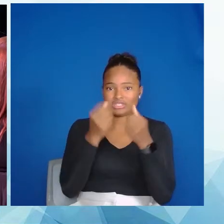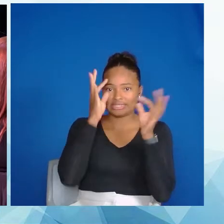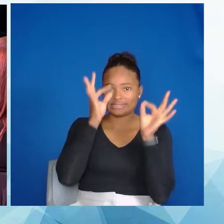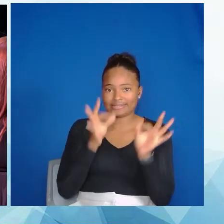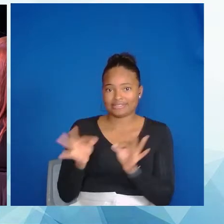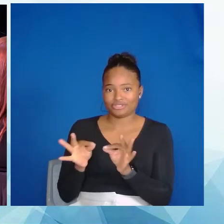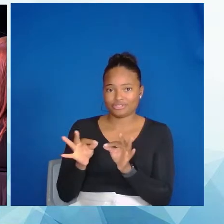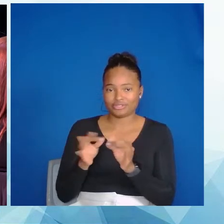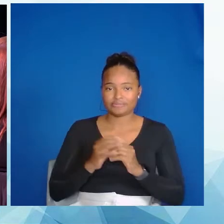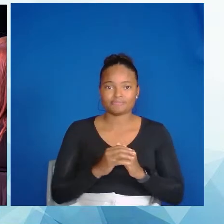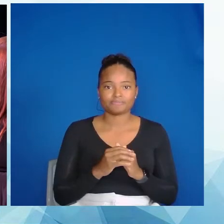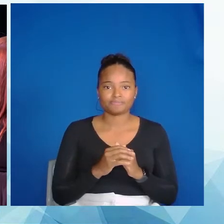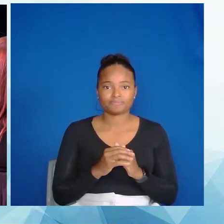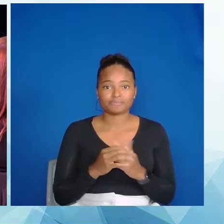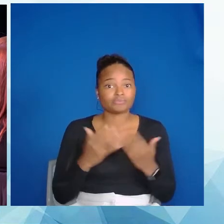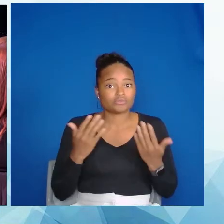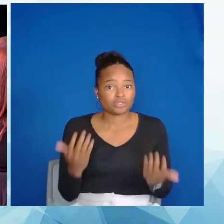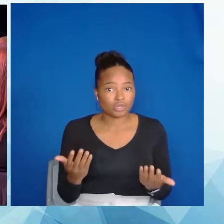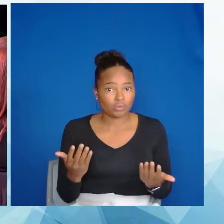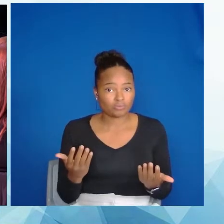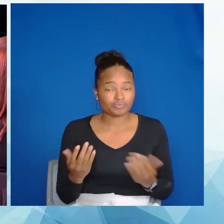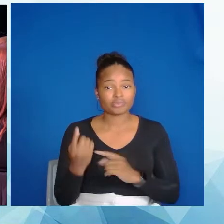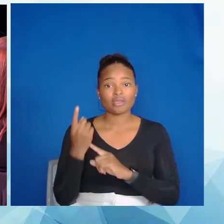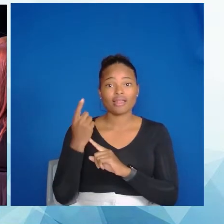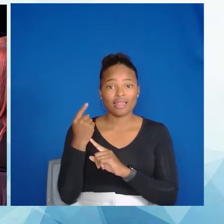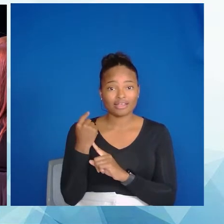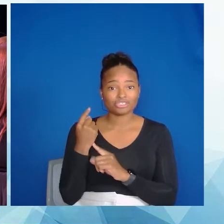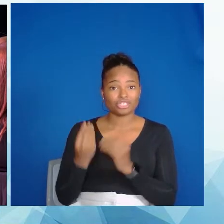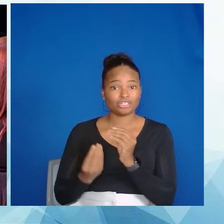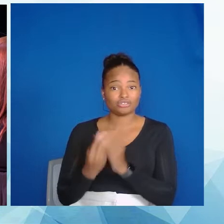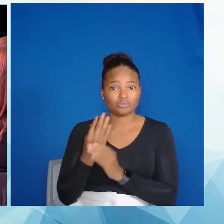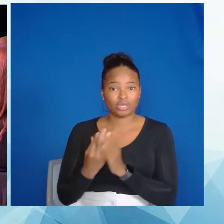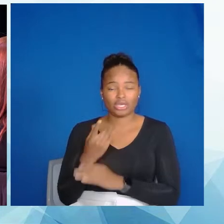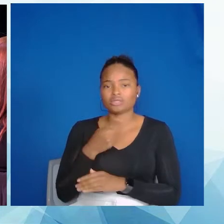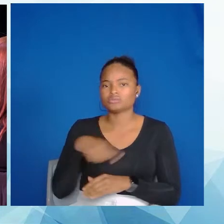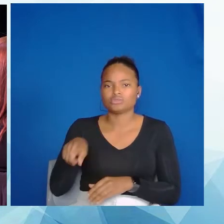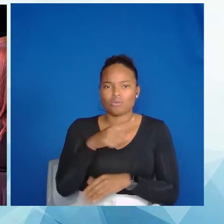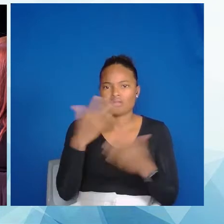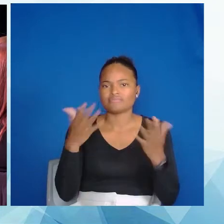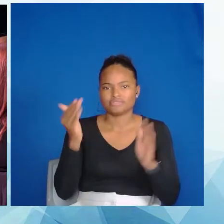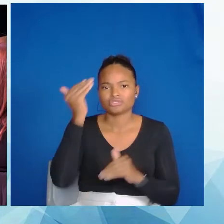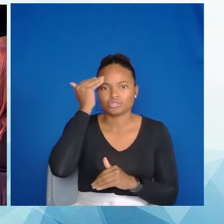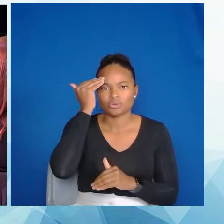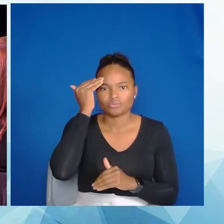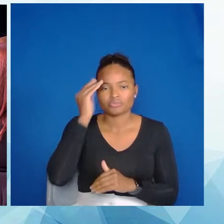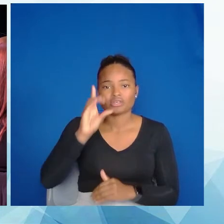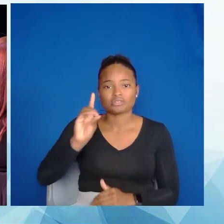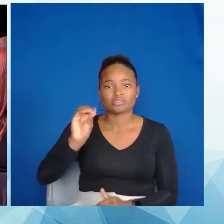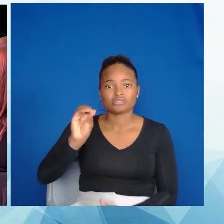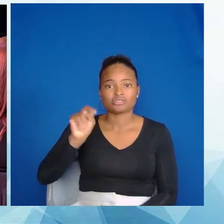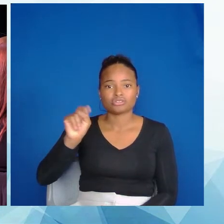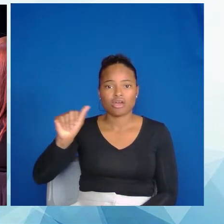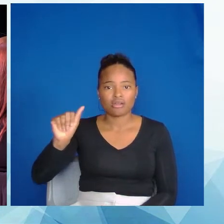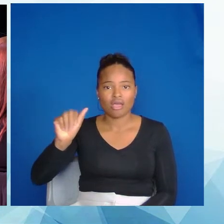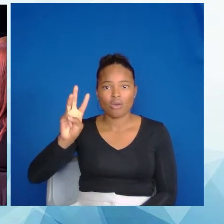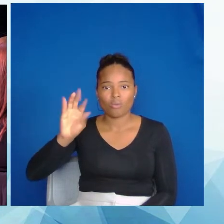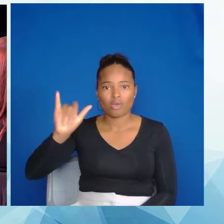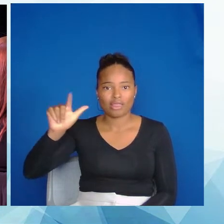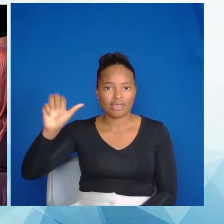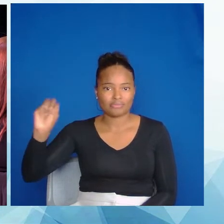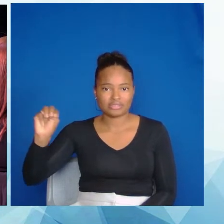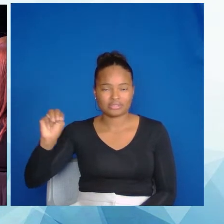With that, last spring, as you all are aware, Miss Donna Williams,